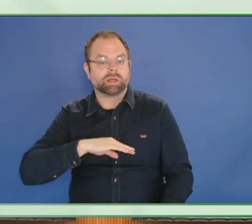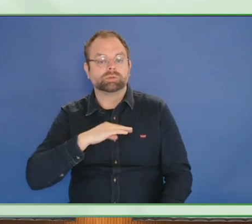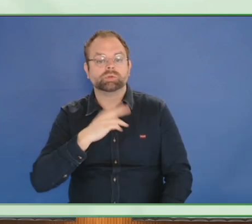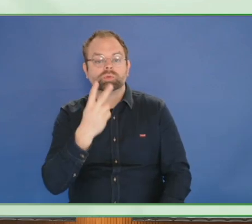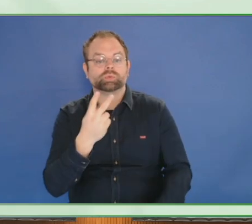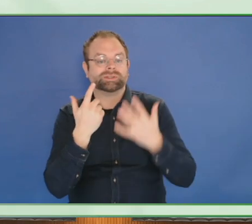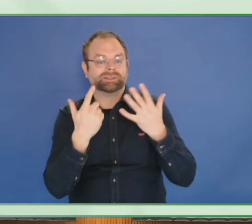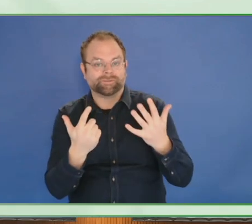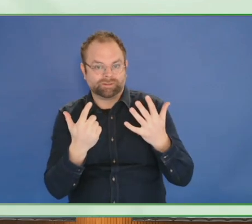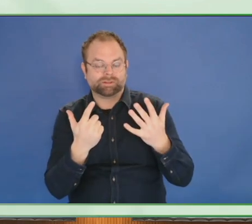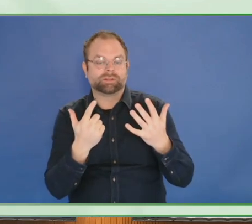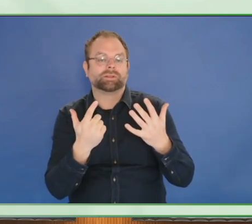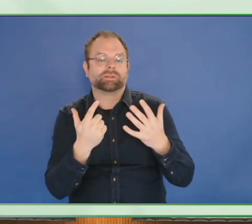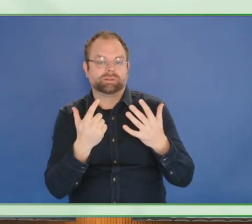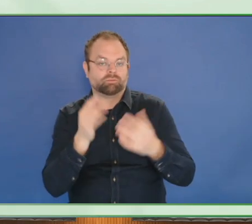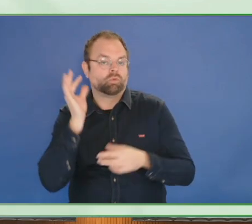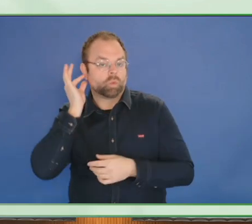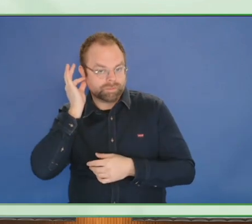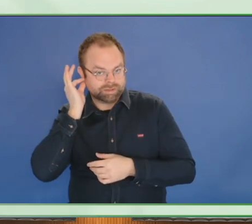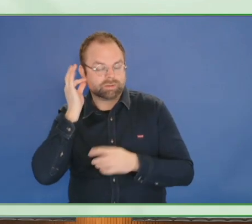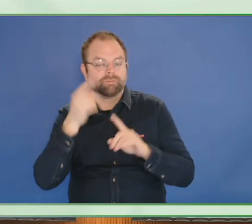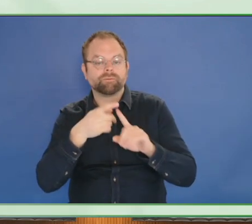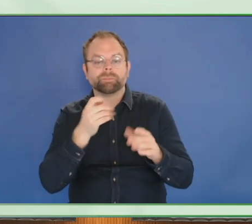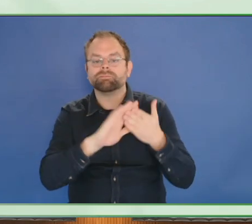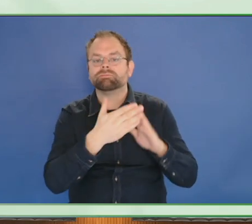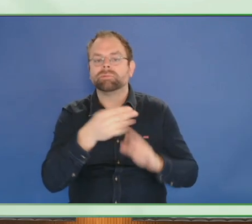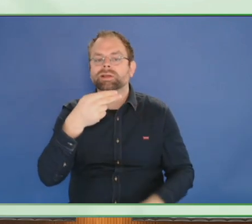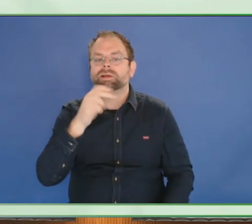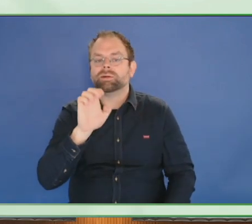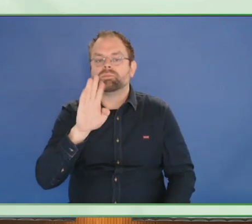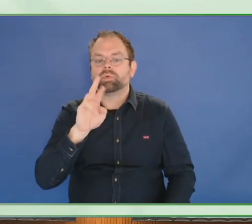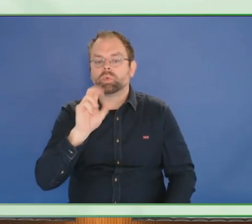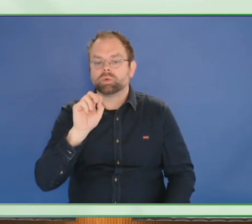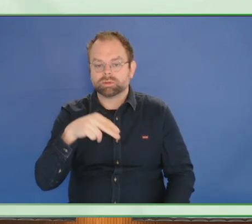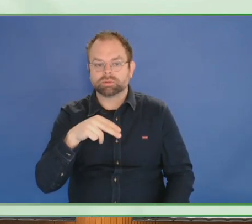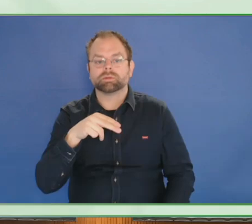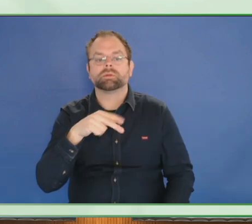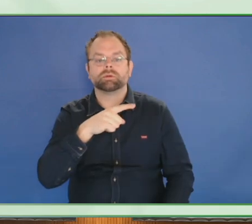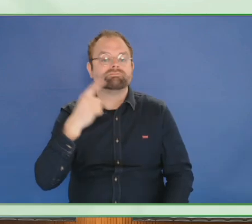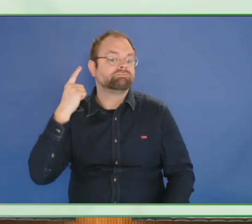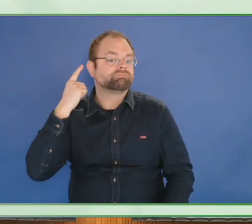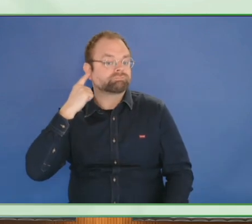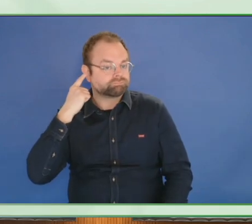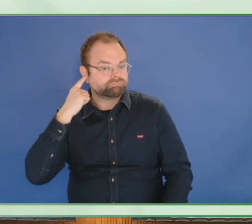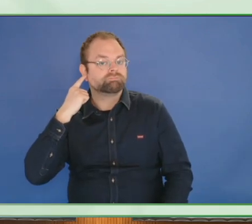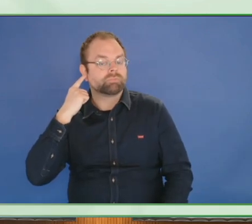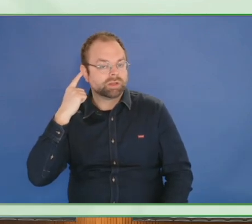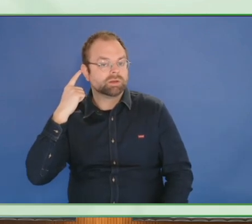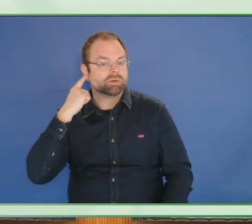education. Despite her having a certificate and a BA degree, she